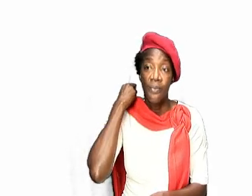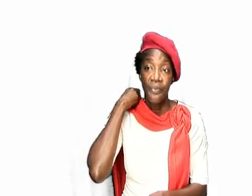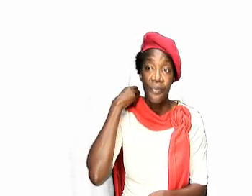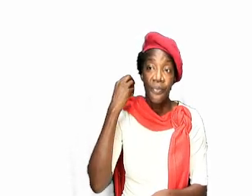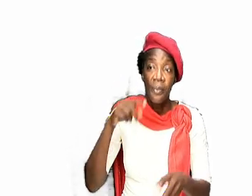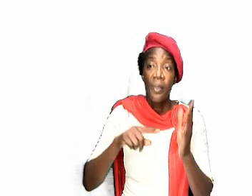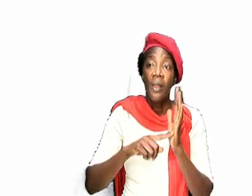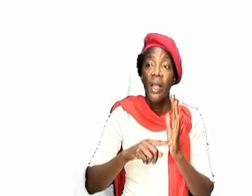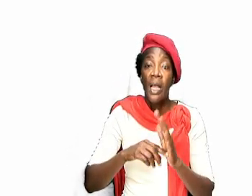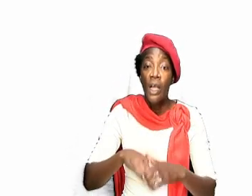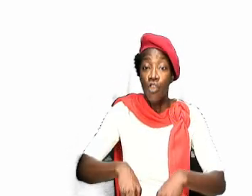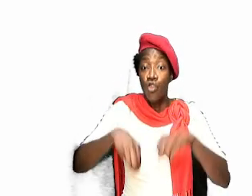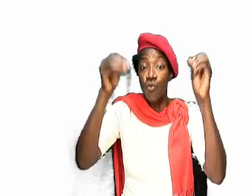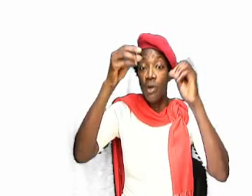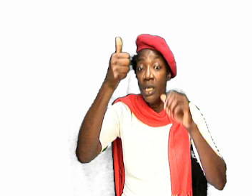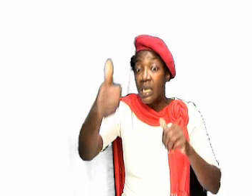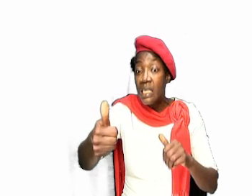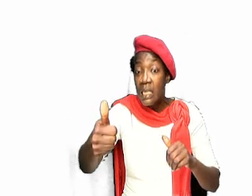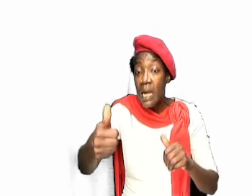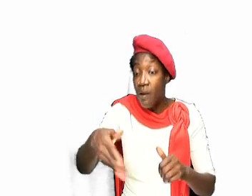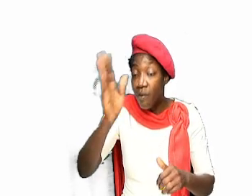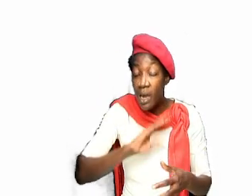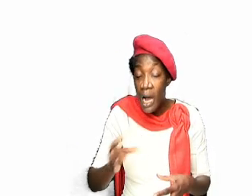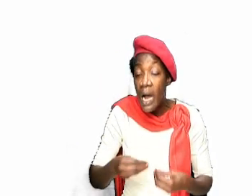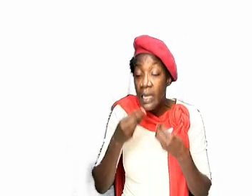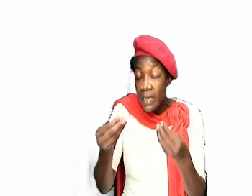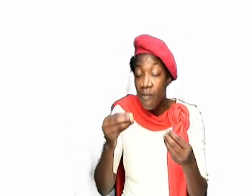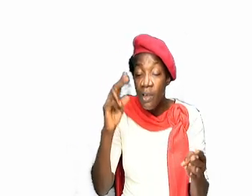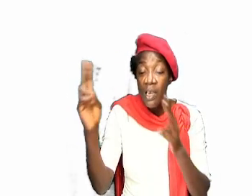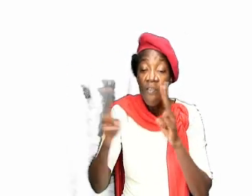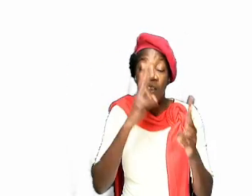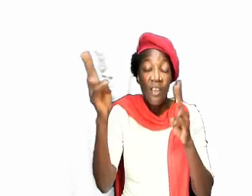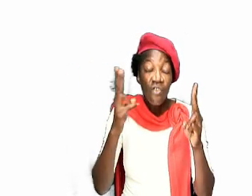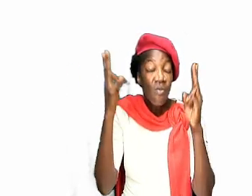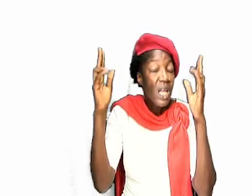him. And God will give us the victory again and again.